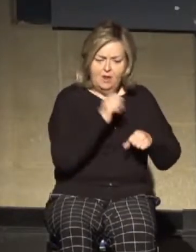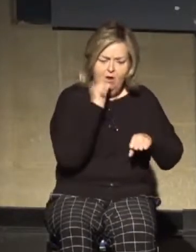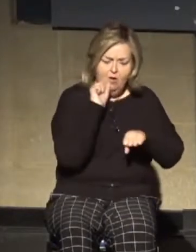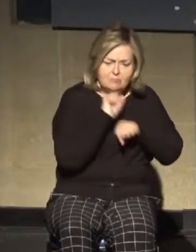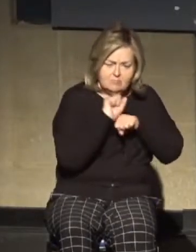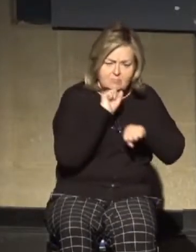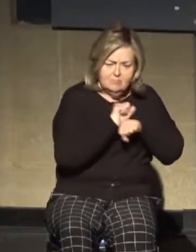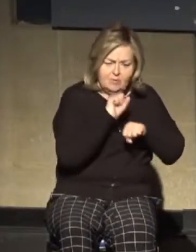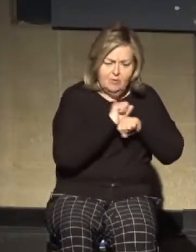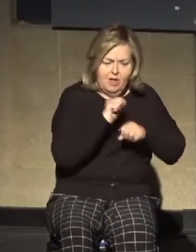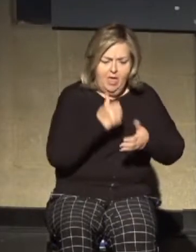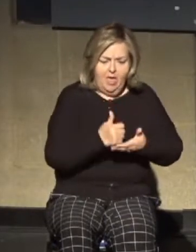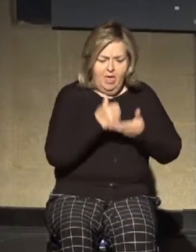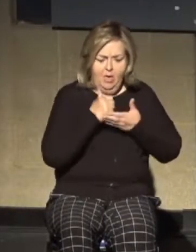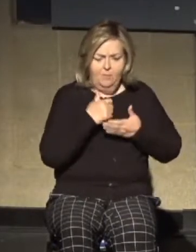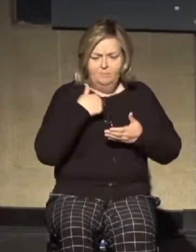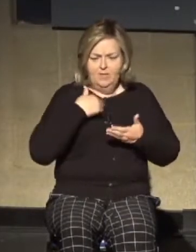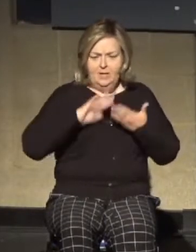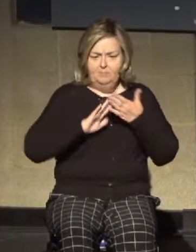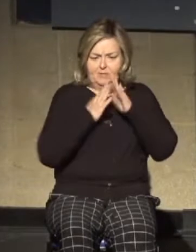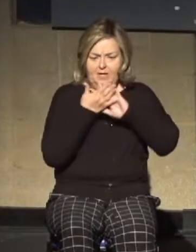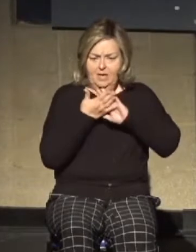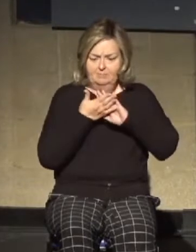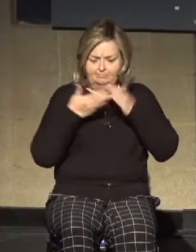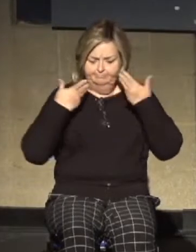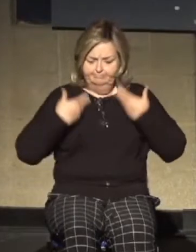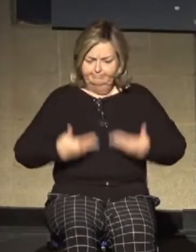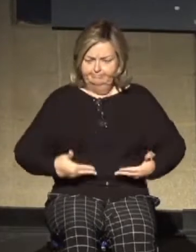dedication helped me become who I am today.